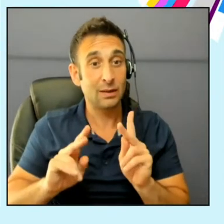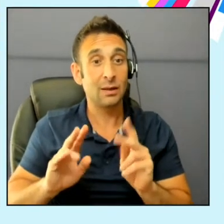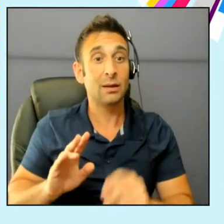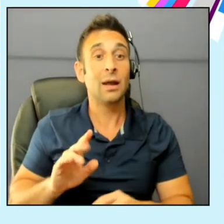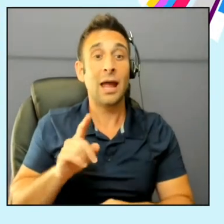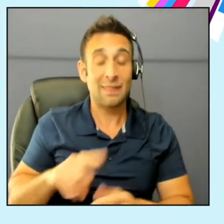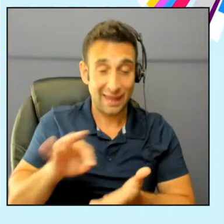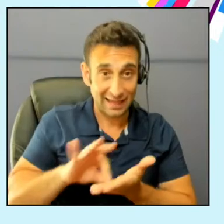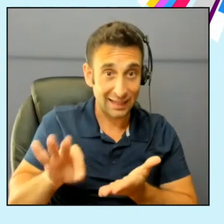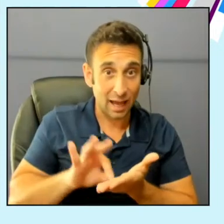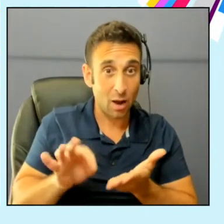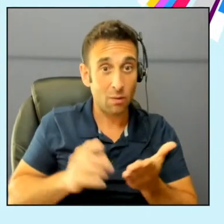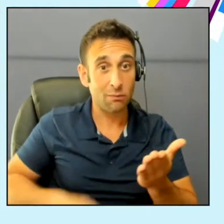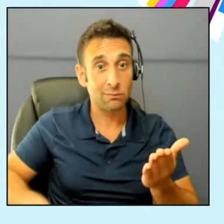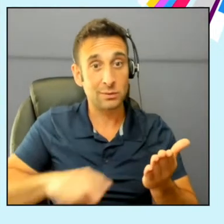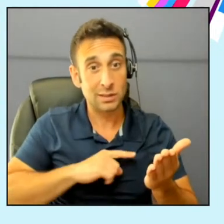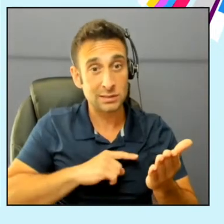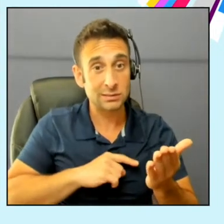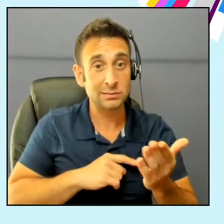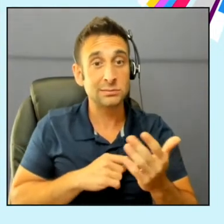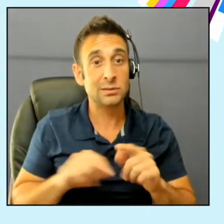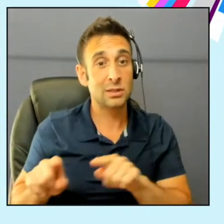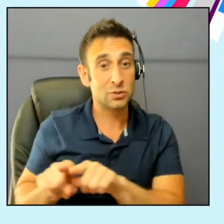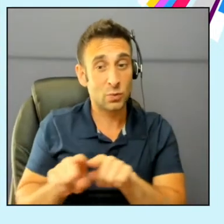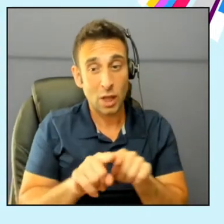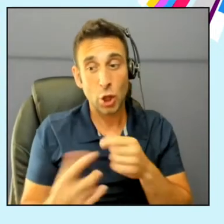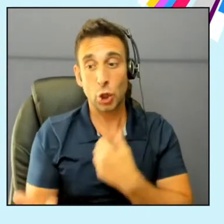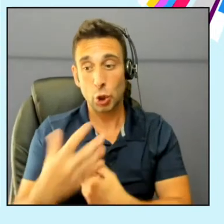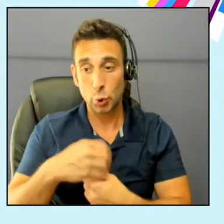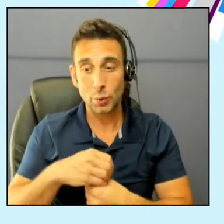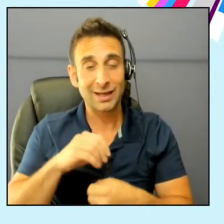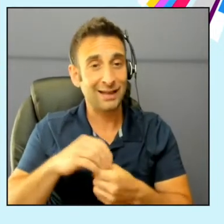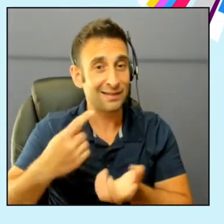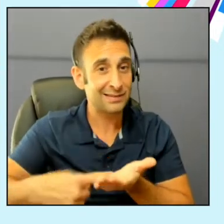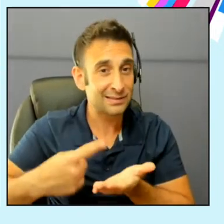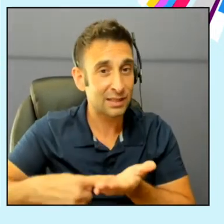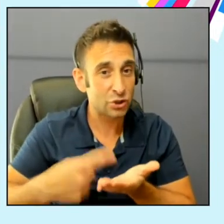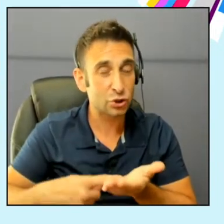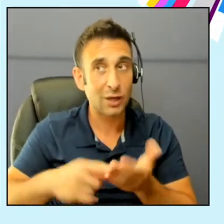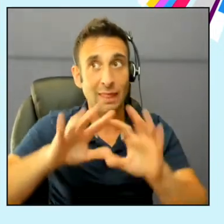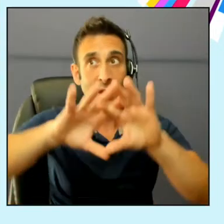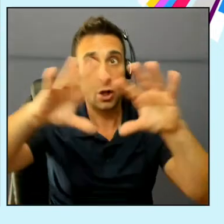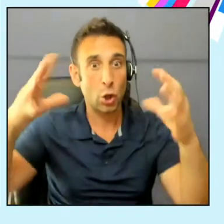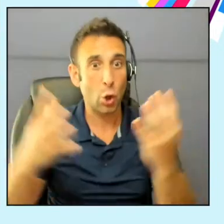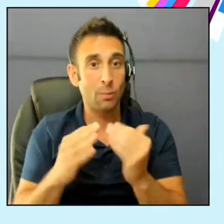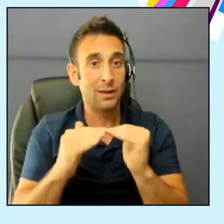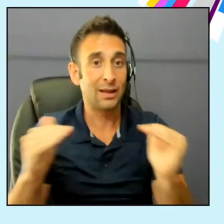in and included in those discussions at the global level. Thank you.